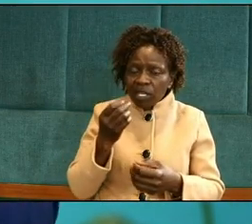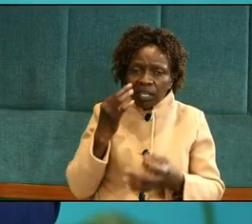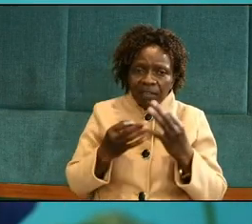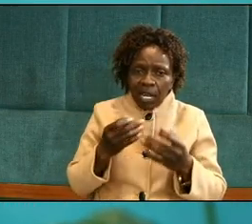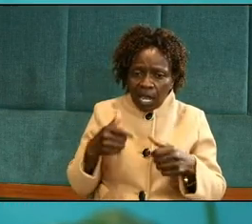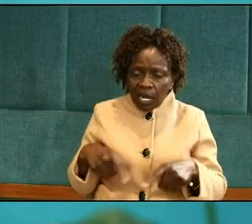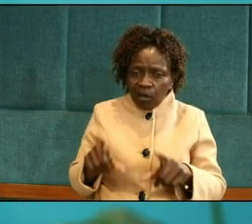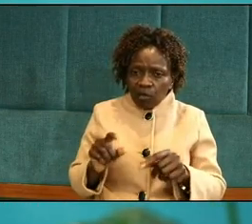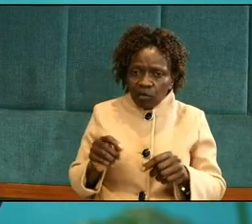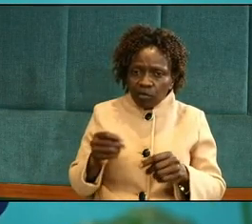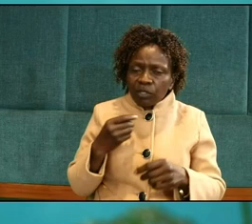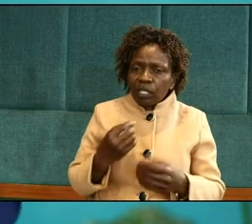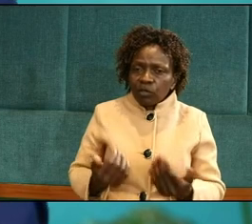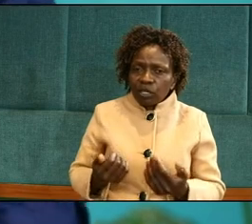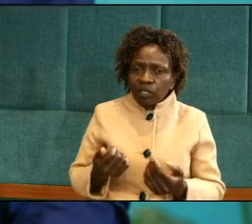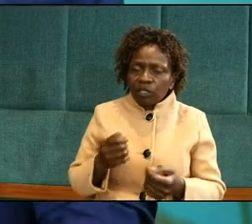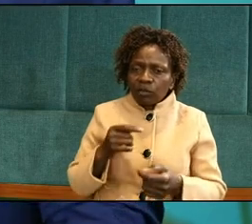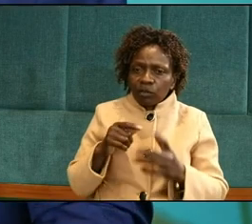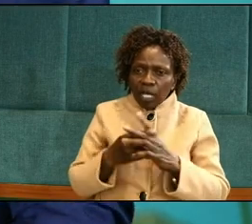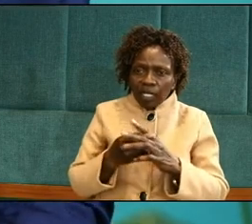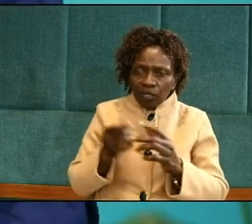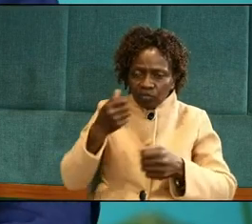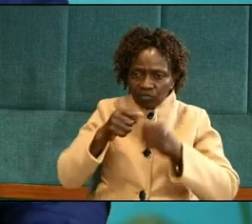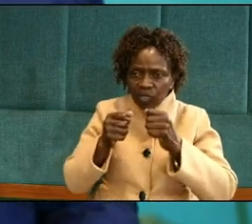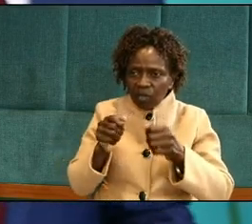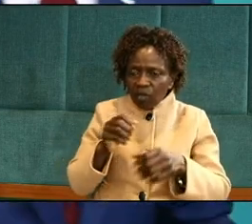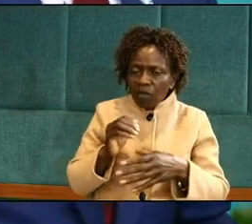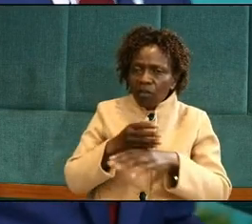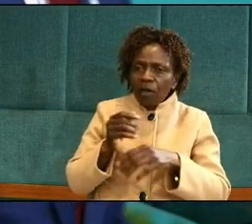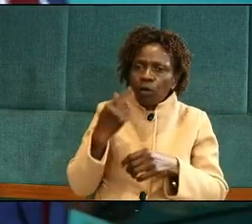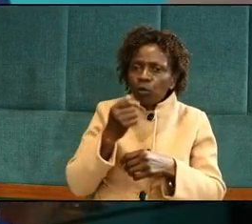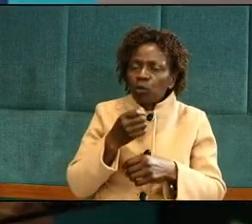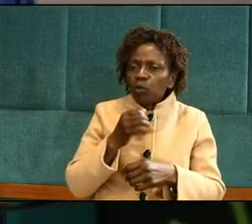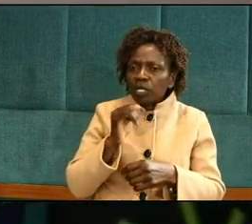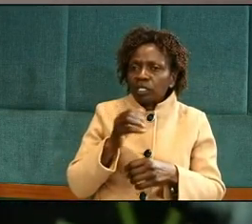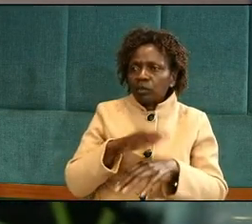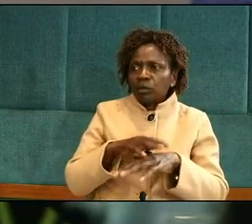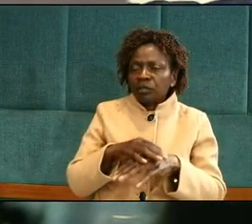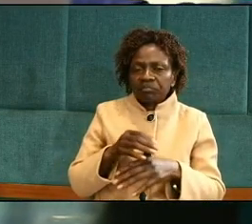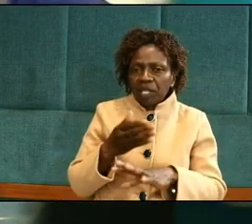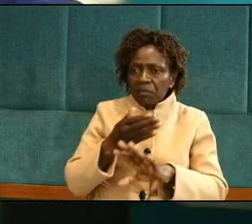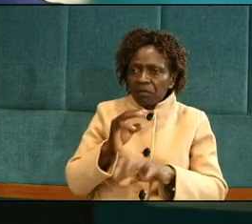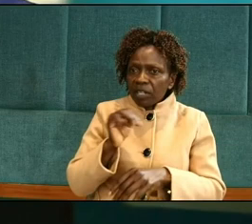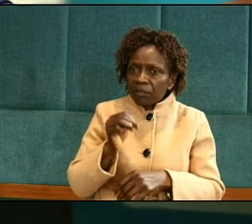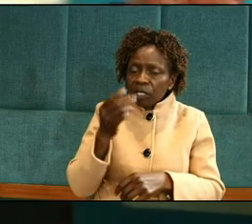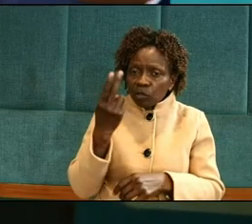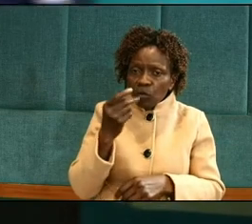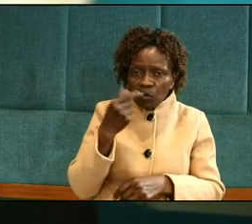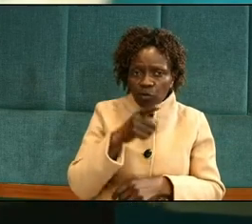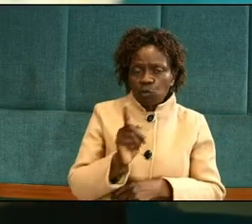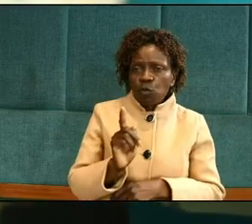to make you begin competing over their loyalty. No, my brothers and sisters, before them, the two of